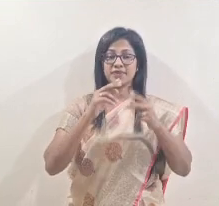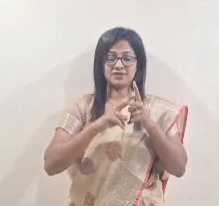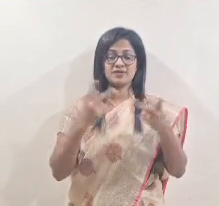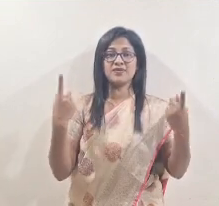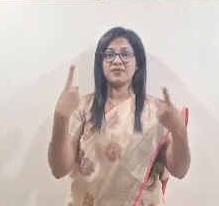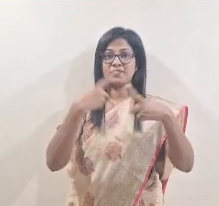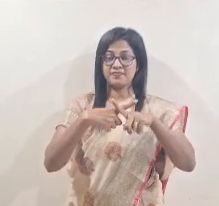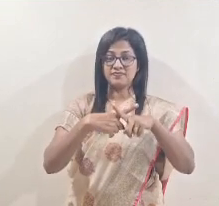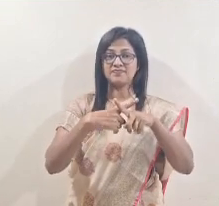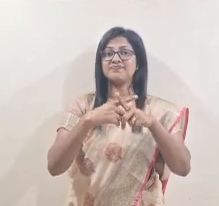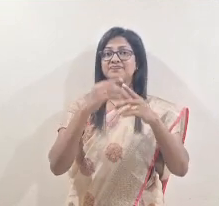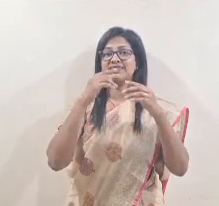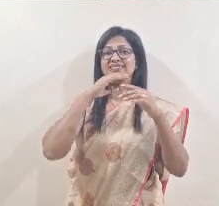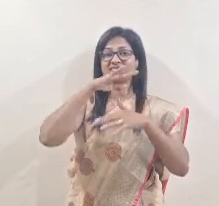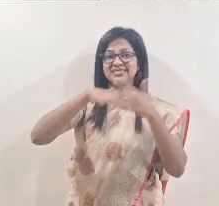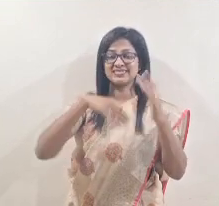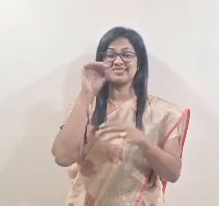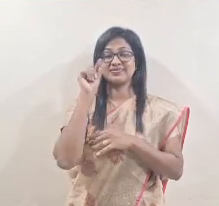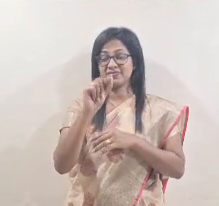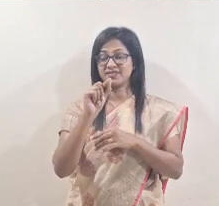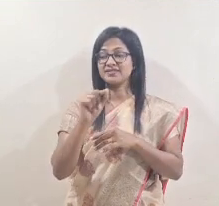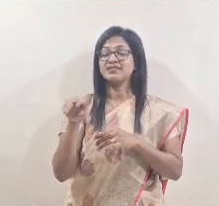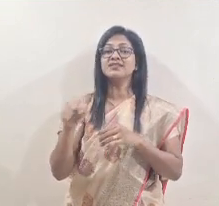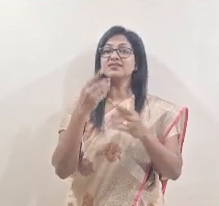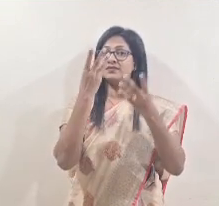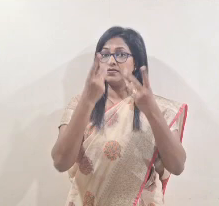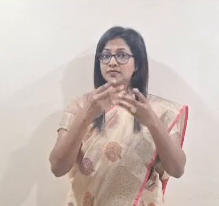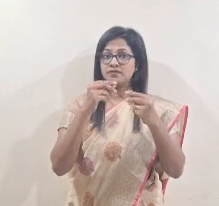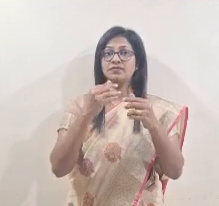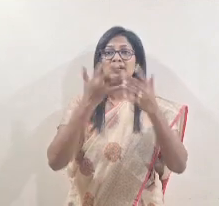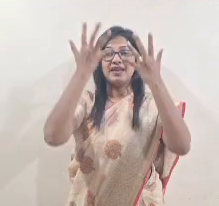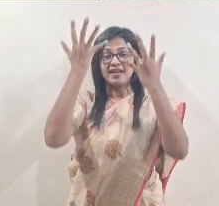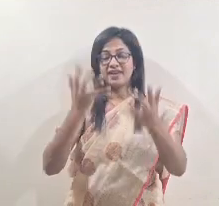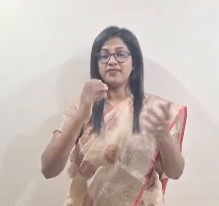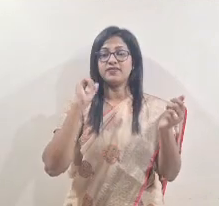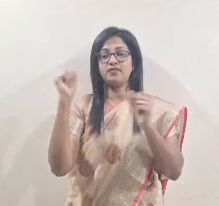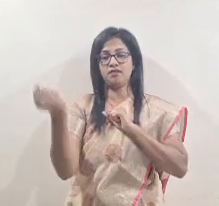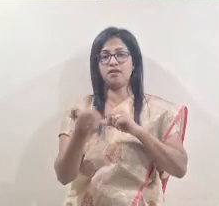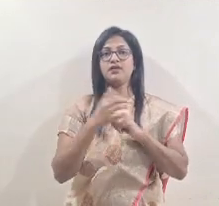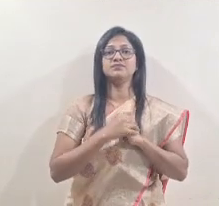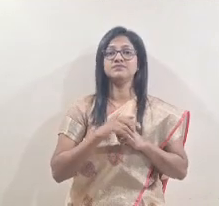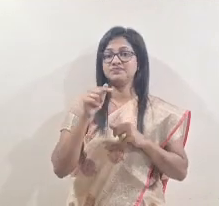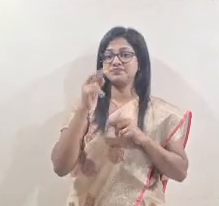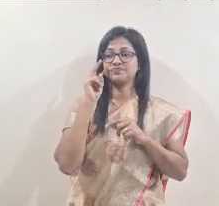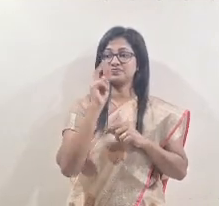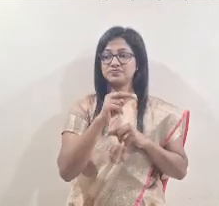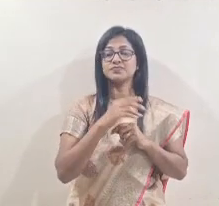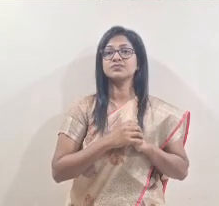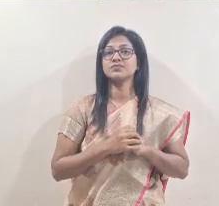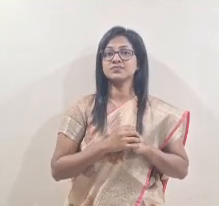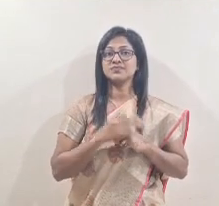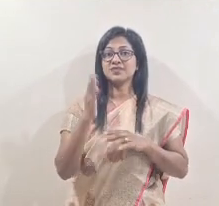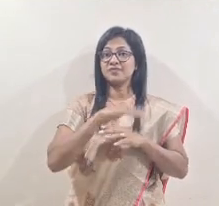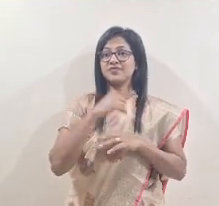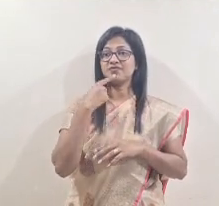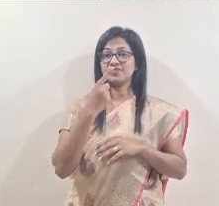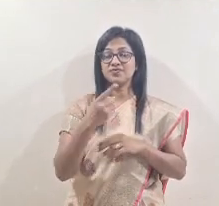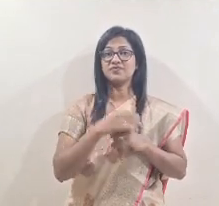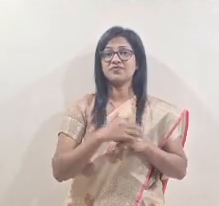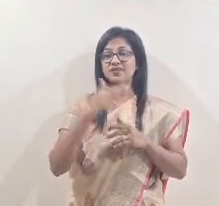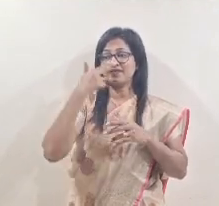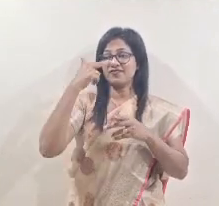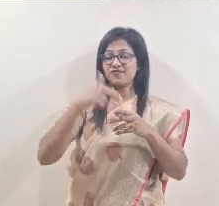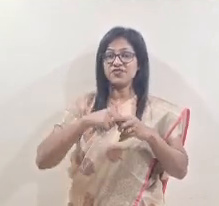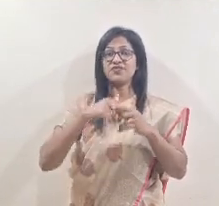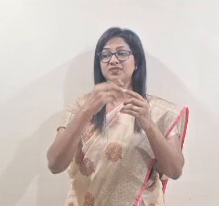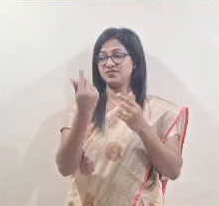multiplied with the emission factor to estimate the emissions of heavy metals. So here you can see, since I told the fuel